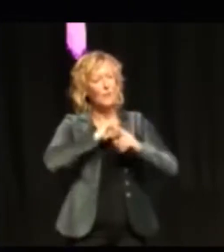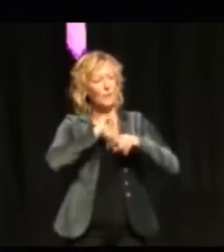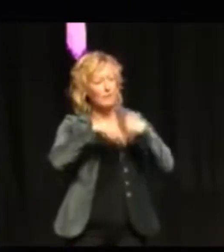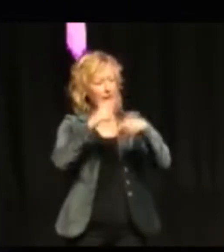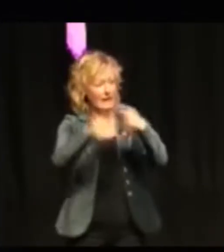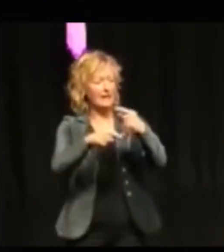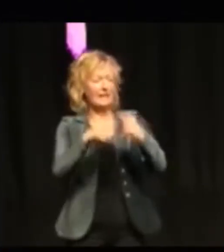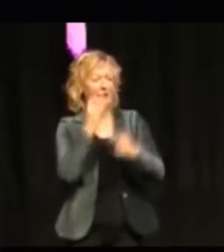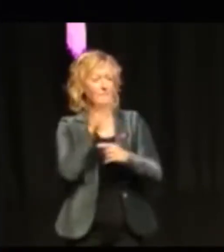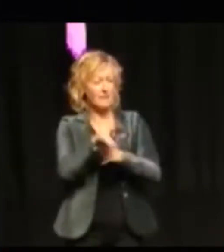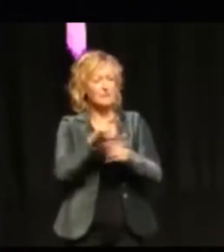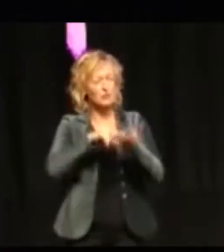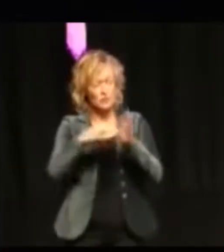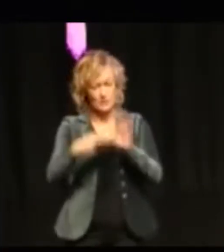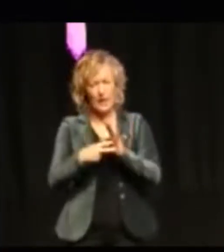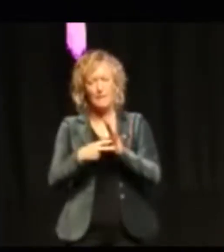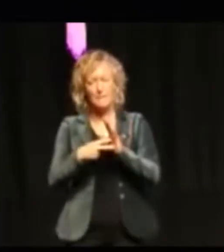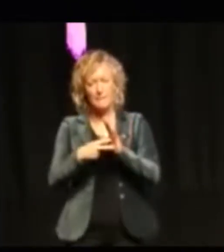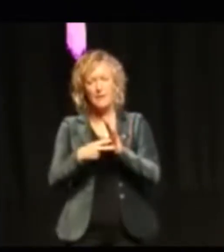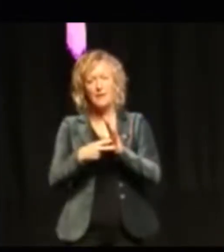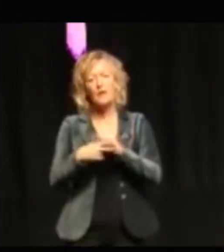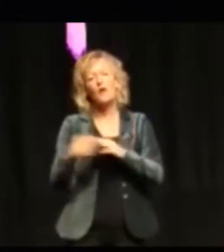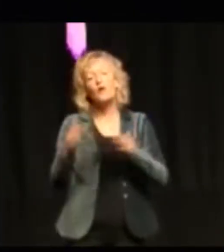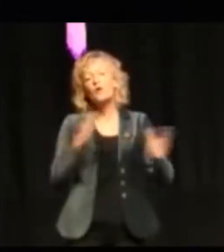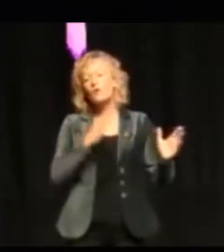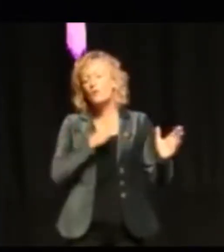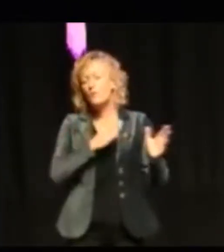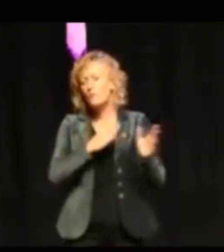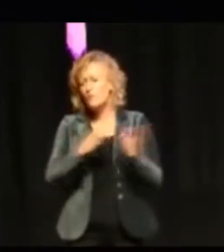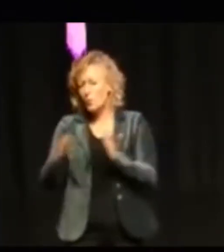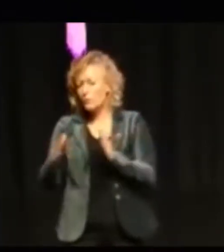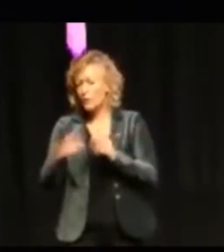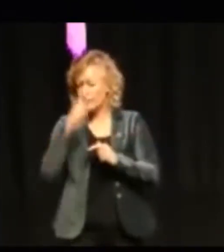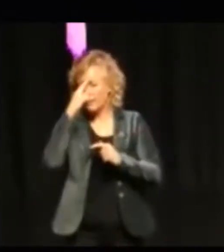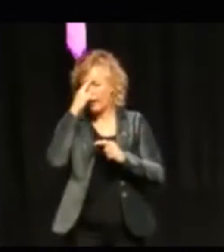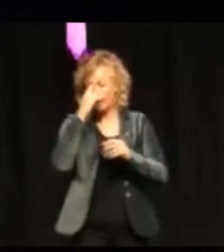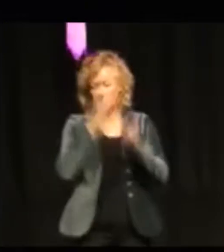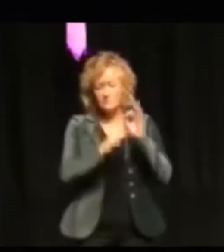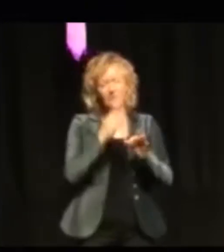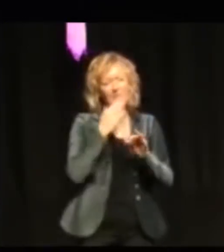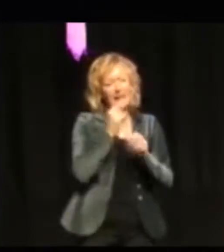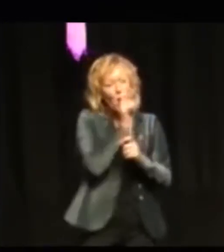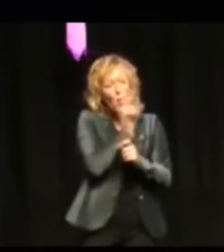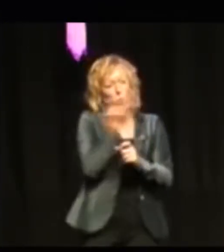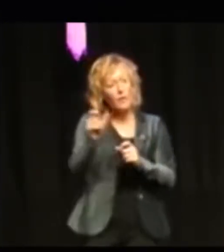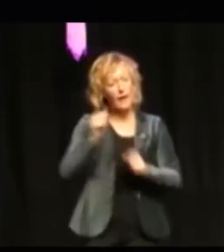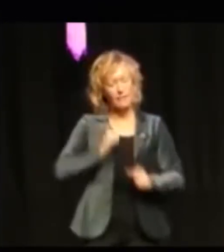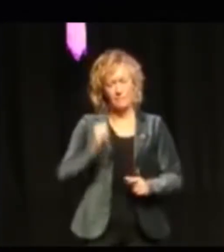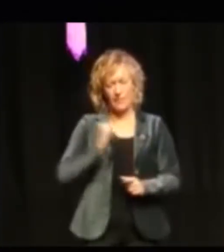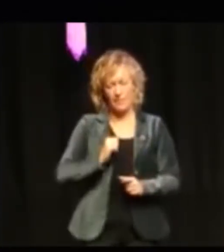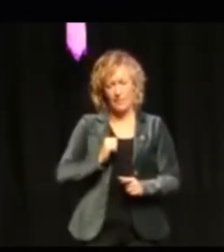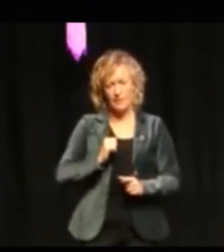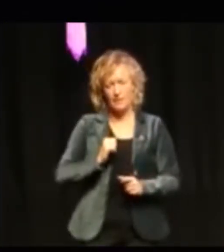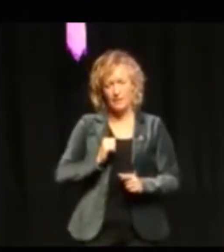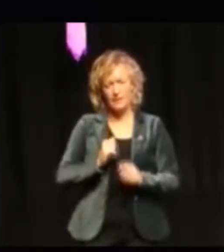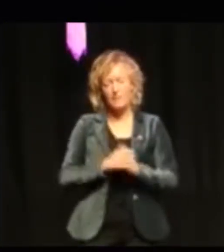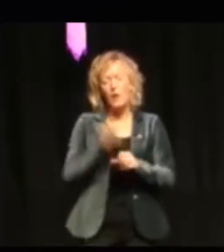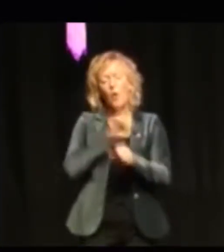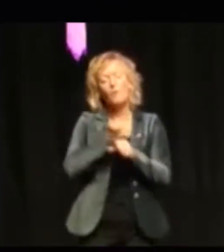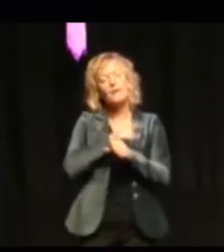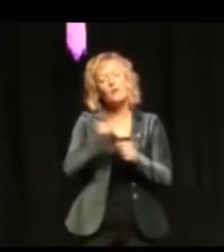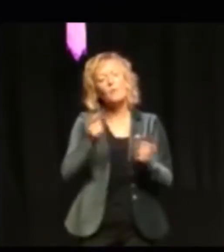system. There's still even debate over what exactly vocabulary we use. But they really refer